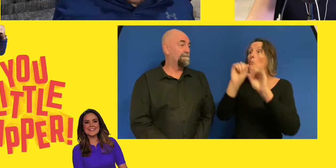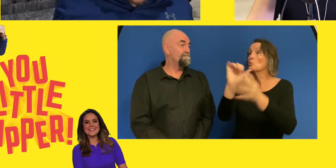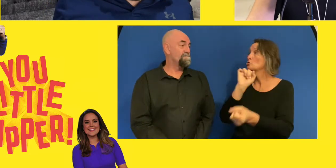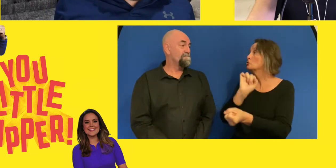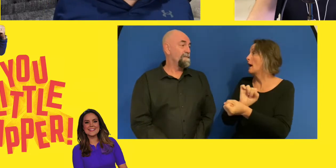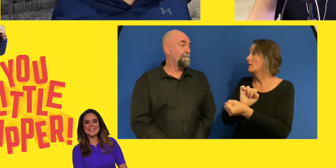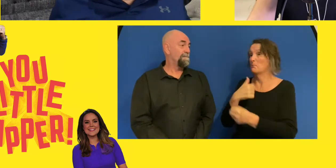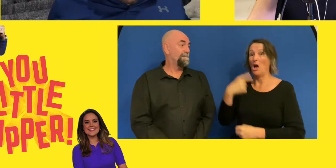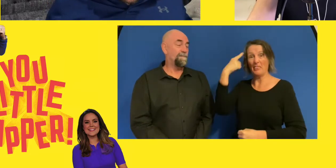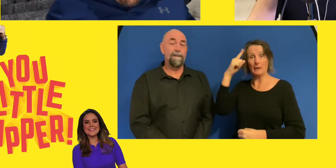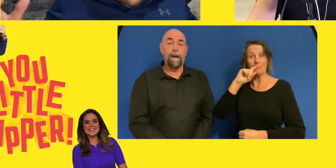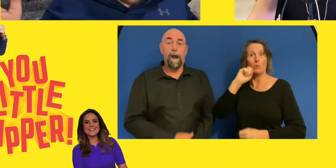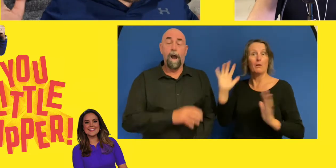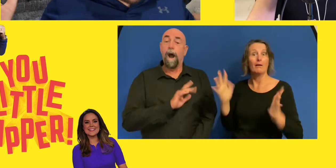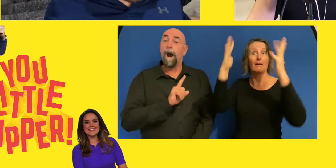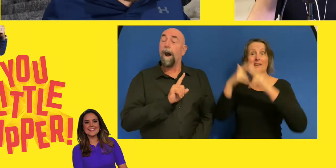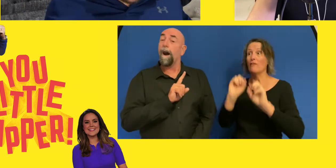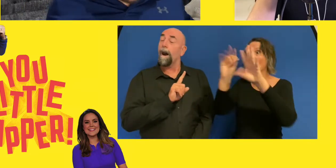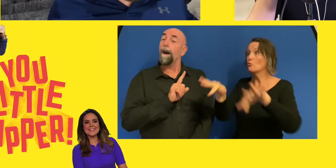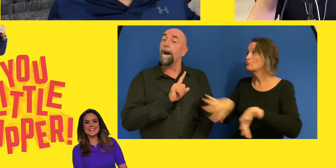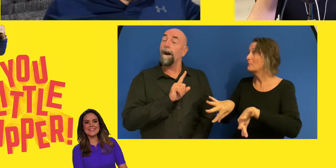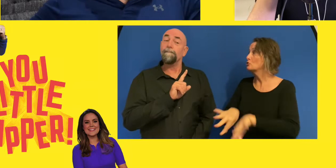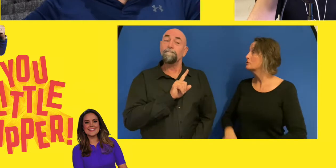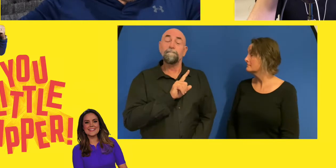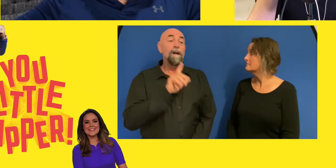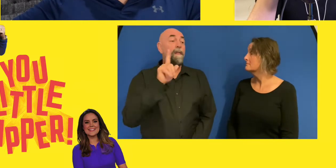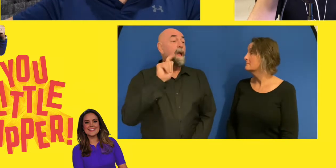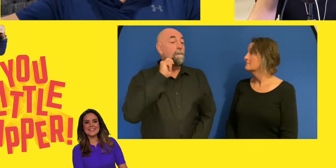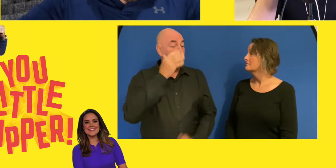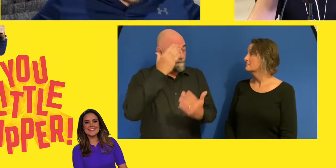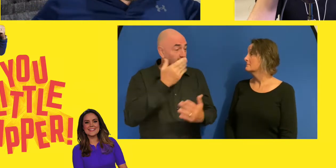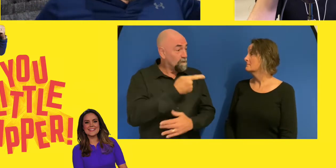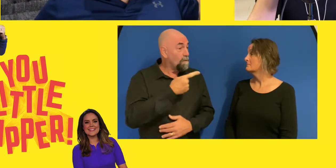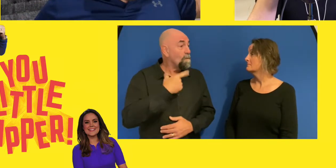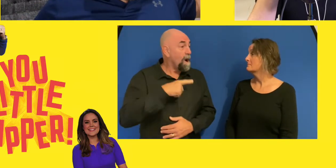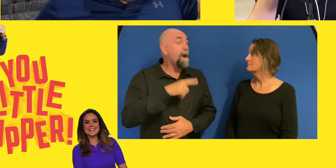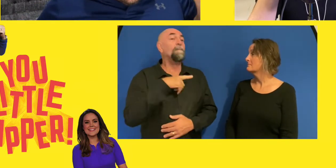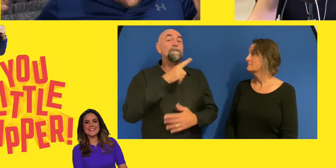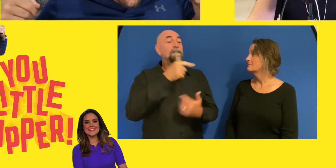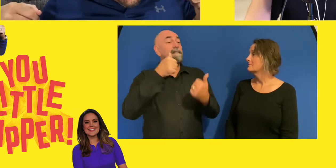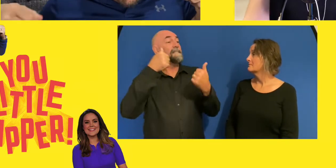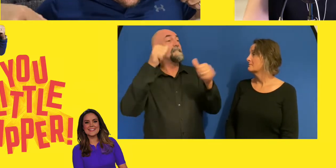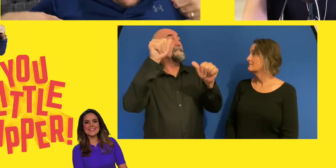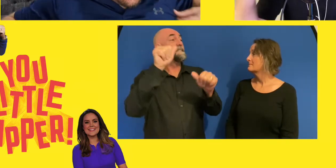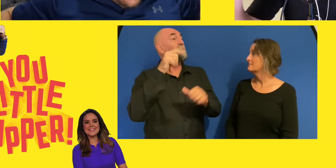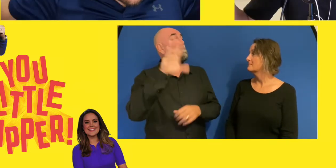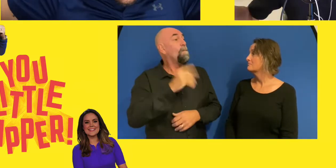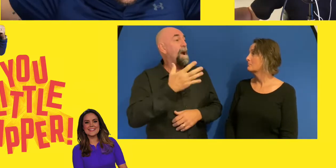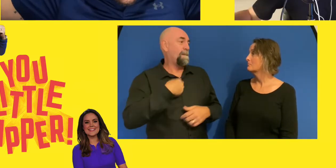don't think it would be a crime. I think you would only get knighted because some of the stench of success would get on you from